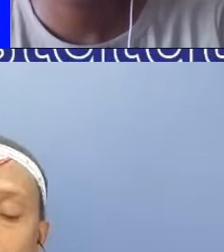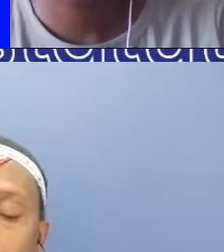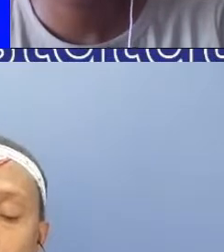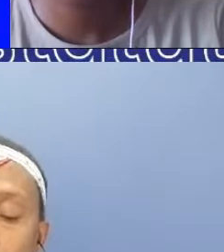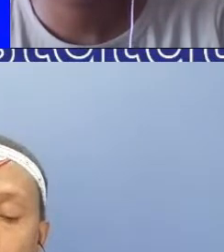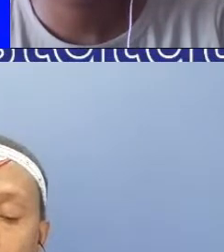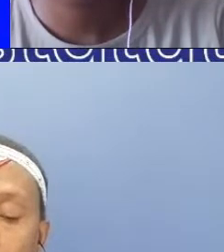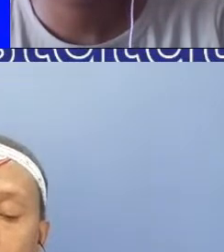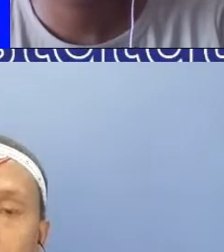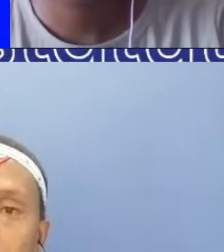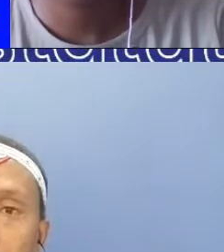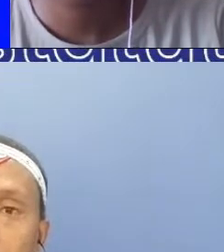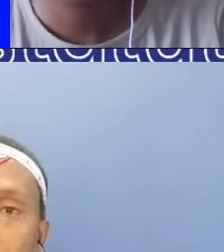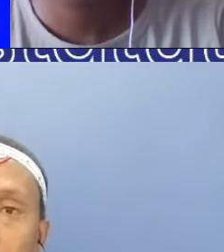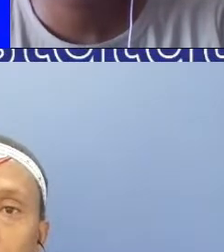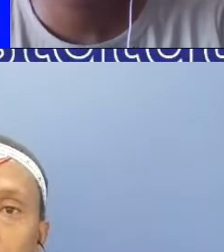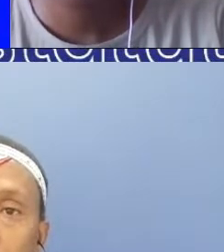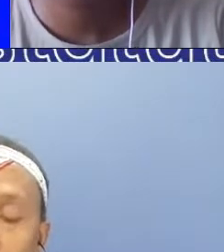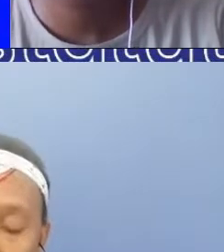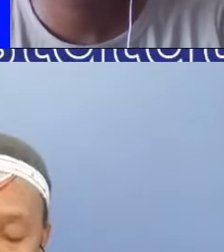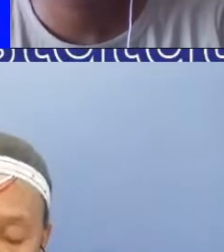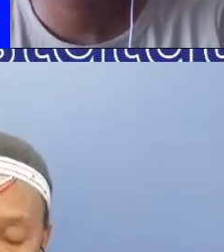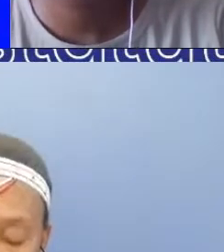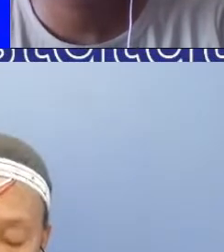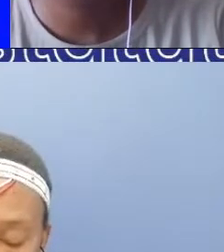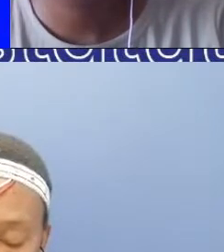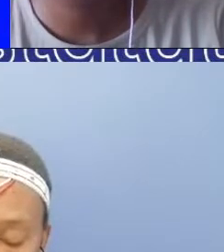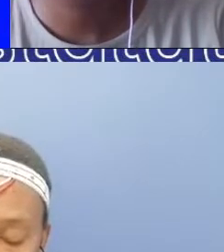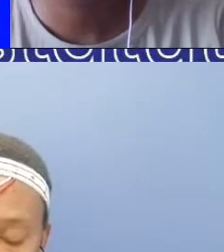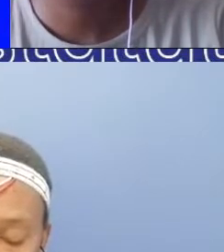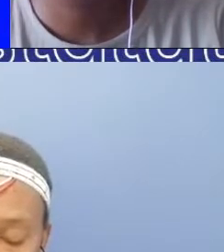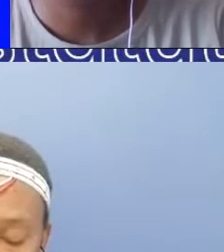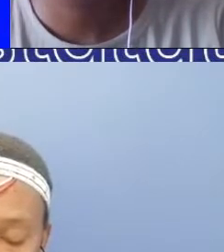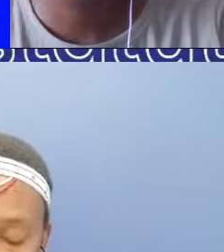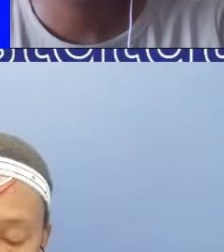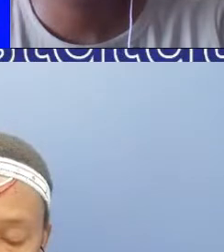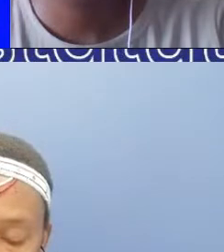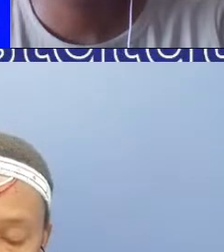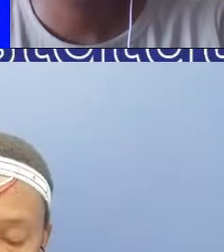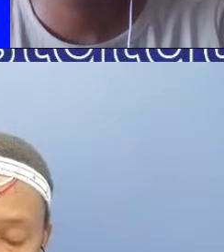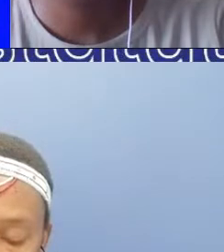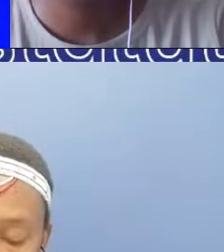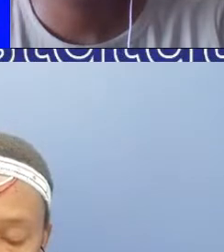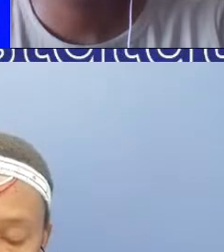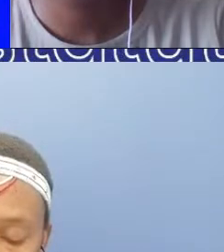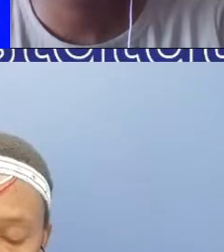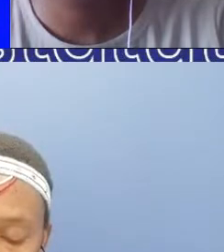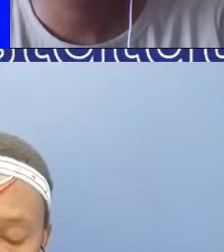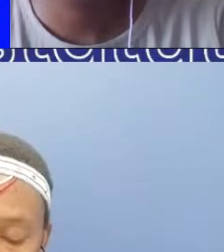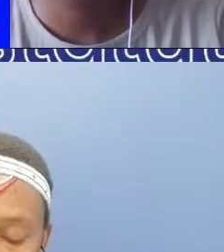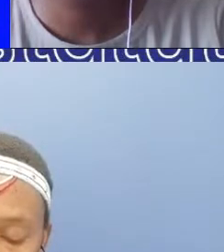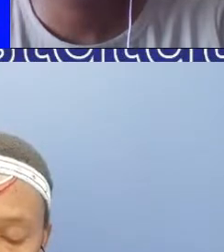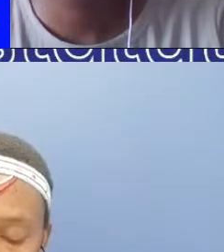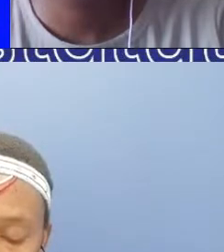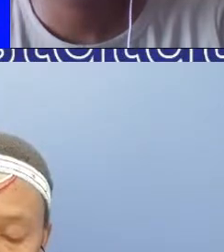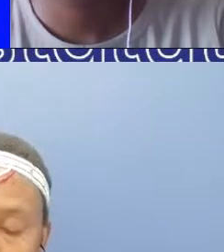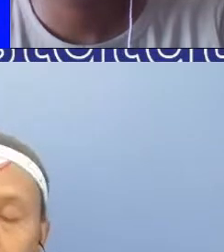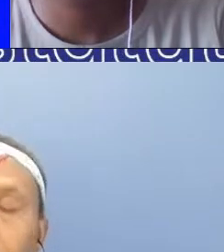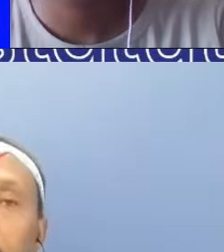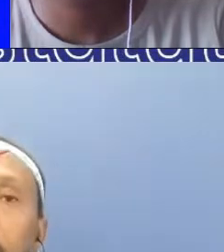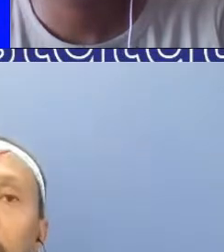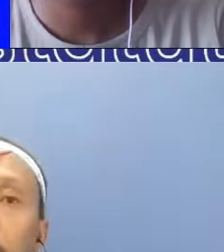from a patriarchal system, from institutions, and or just structurally because of different